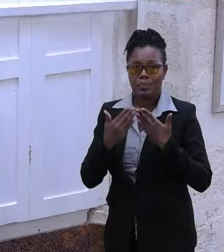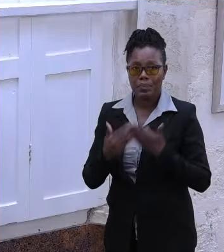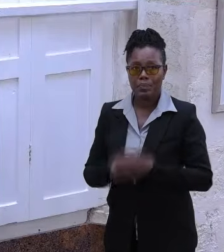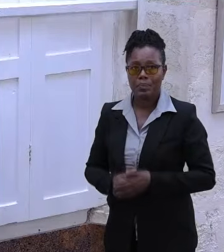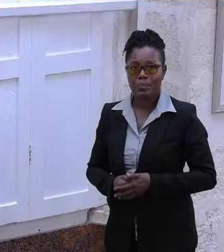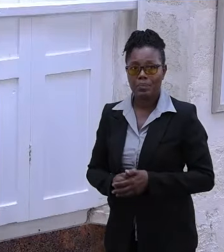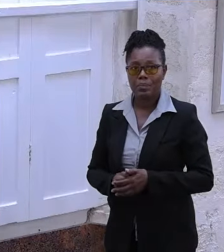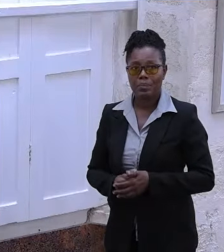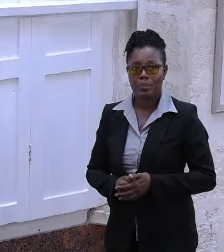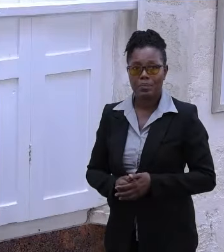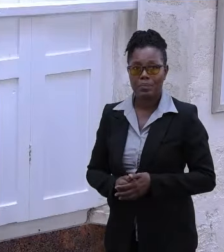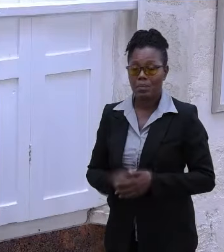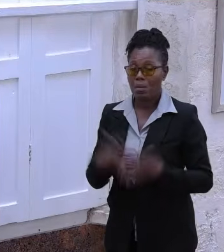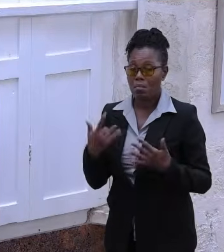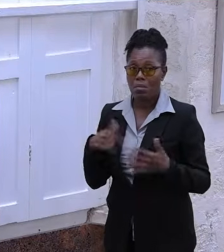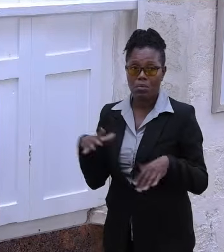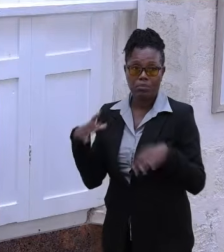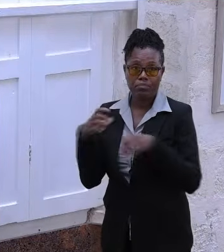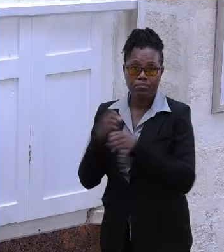was just summing up.